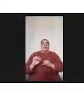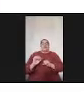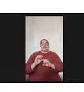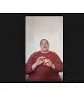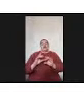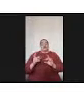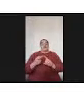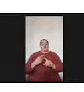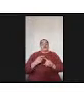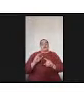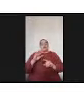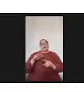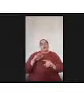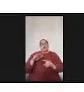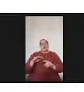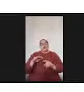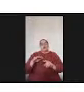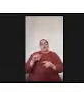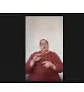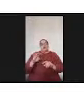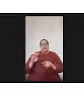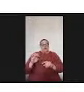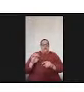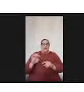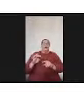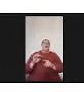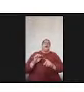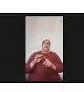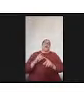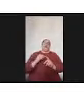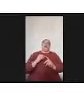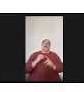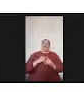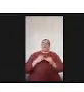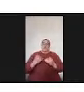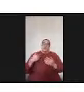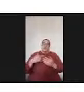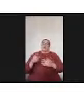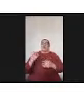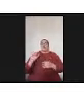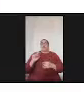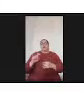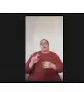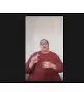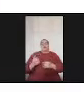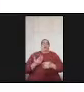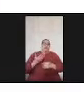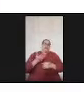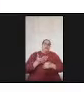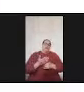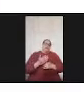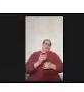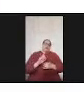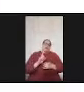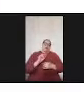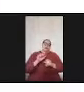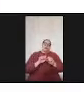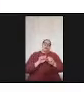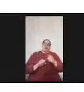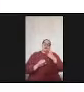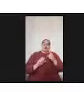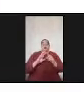the 19th of June. Today, they're supposed to be submitting stage 1